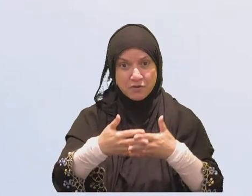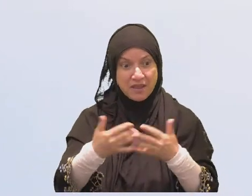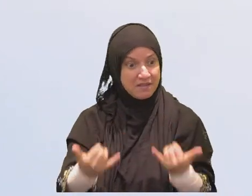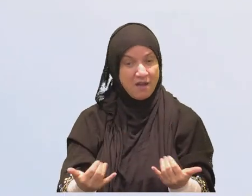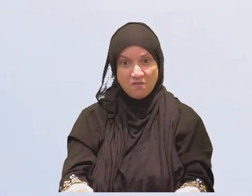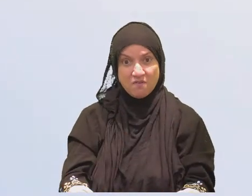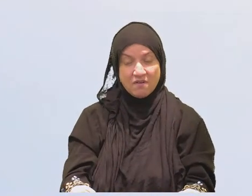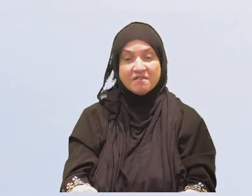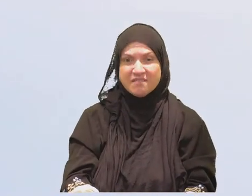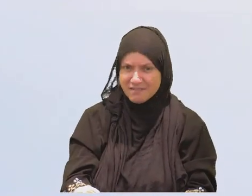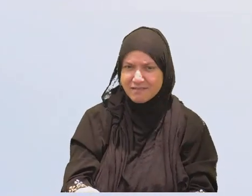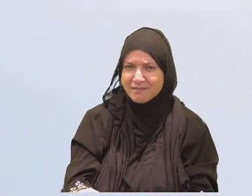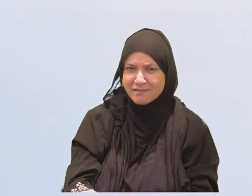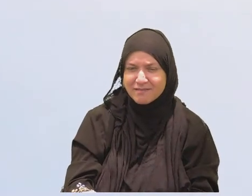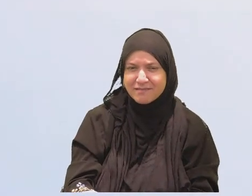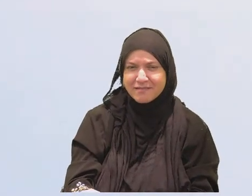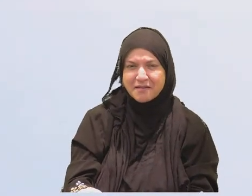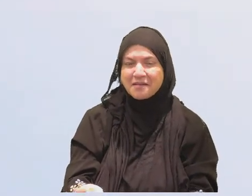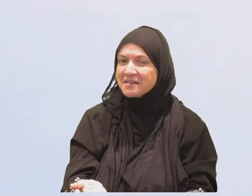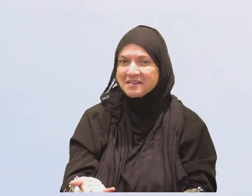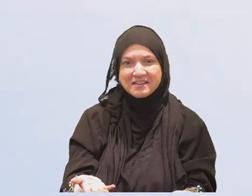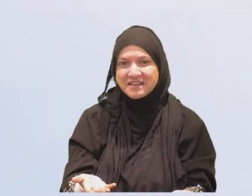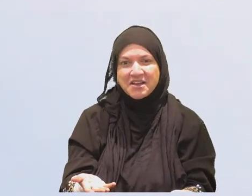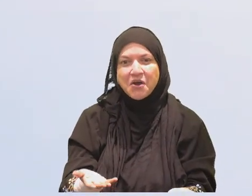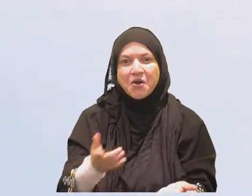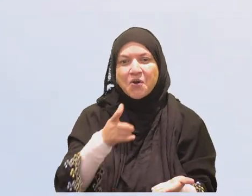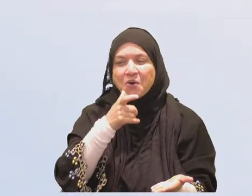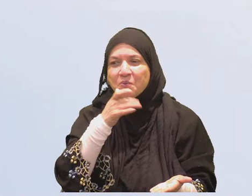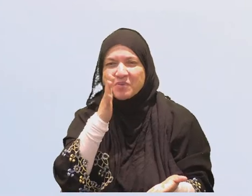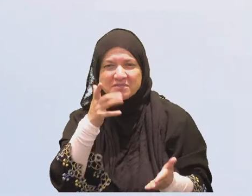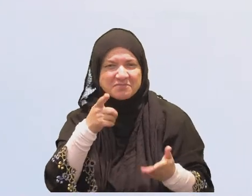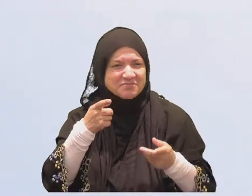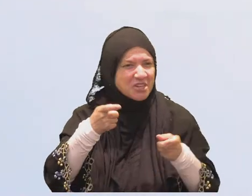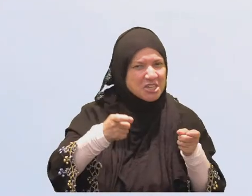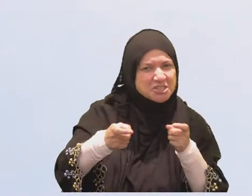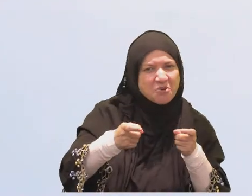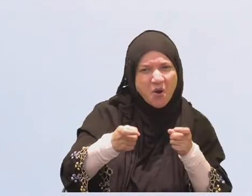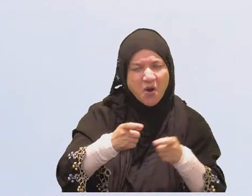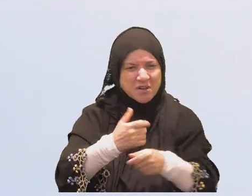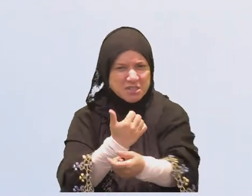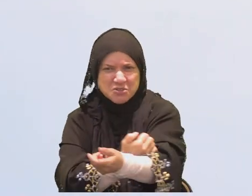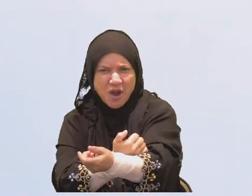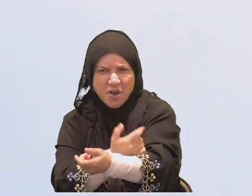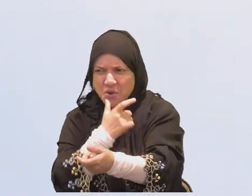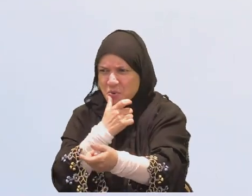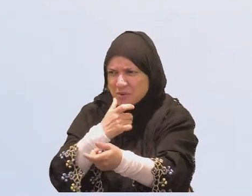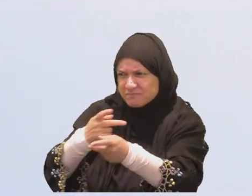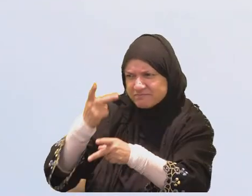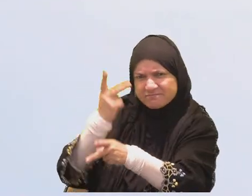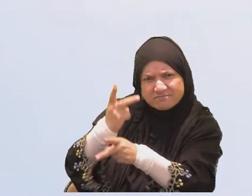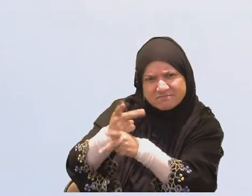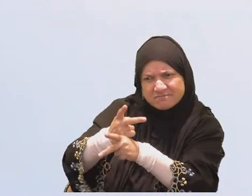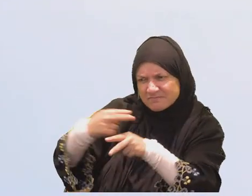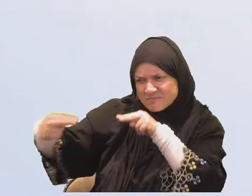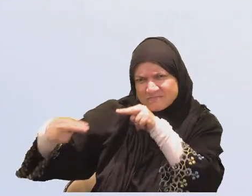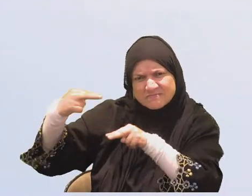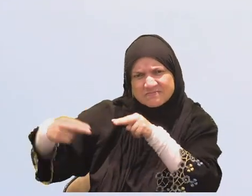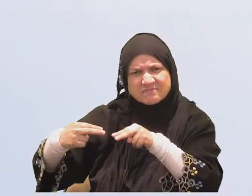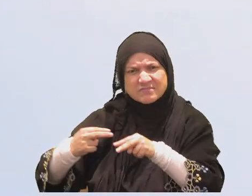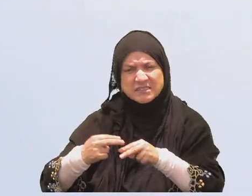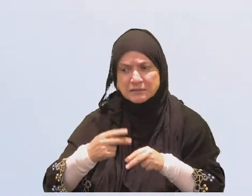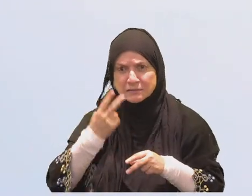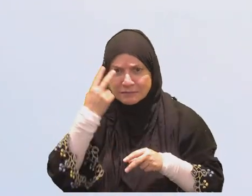the marijuana? Who's going to control the flow of the cocaine to the United States? Who's going to control the flow of